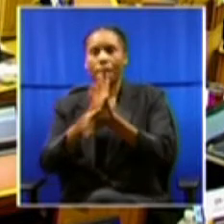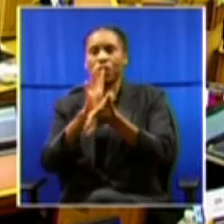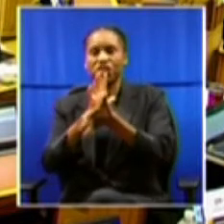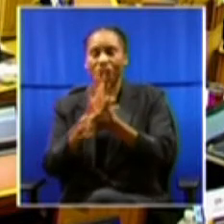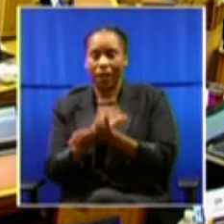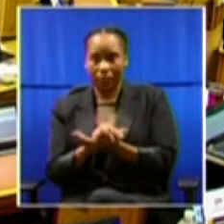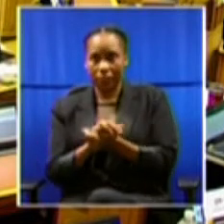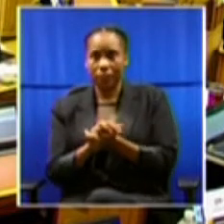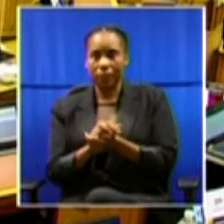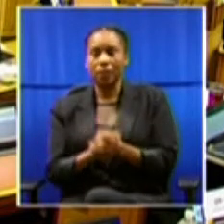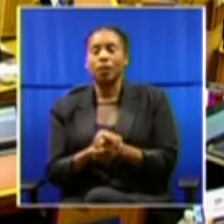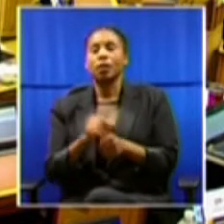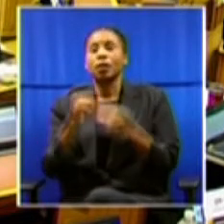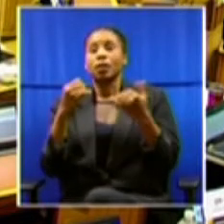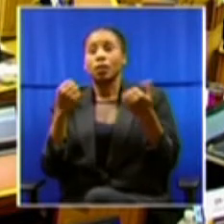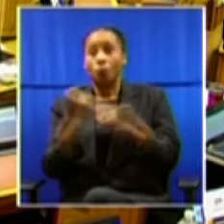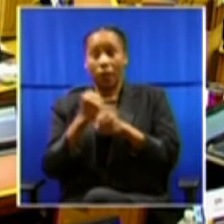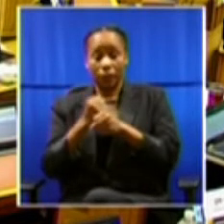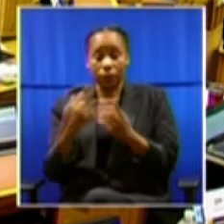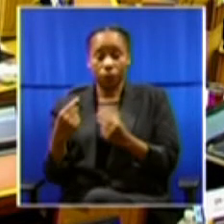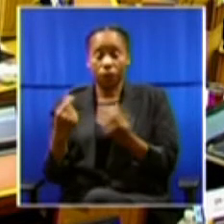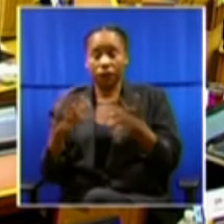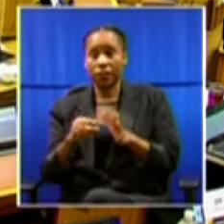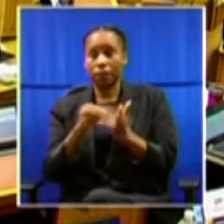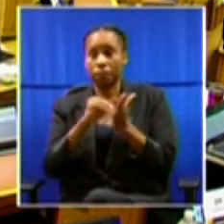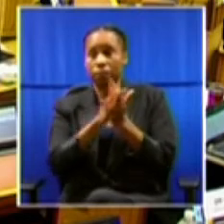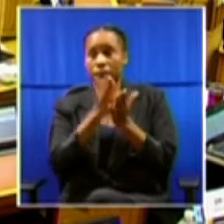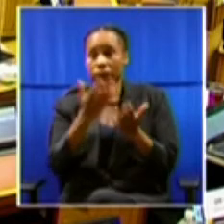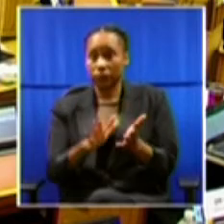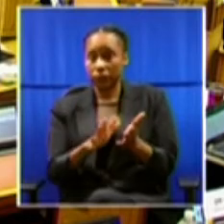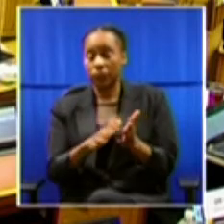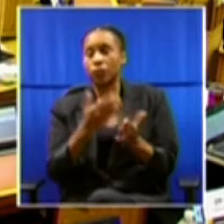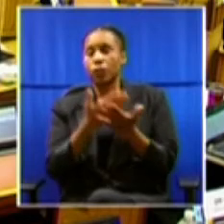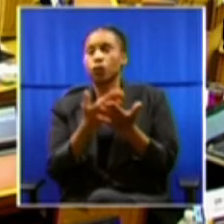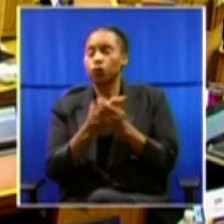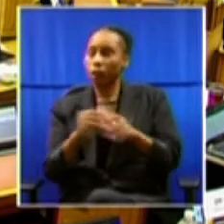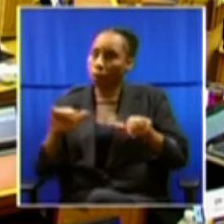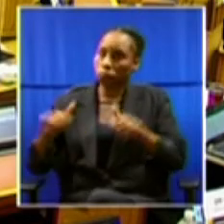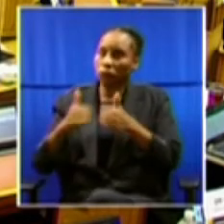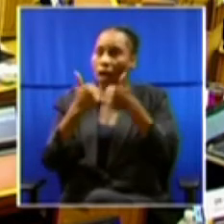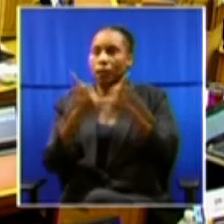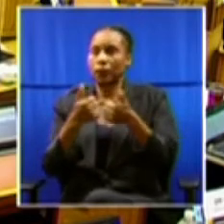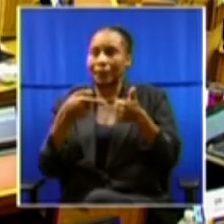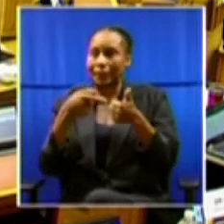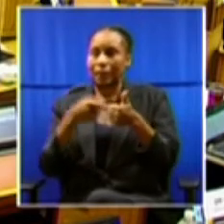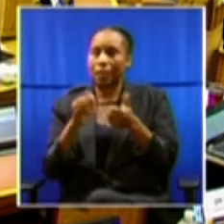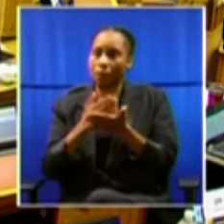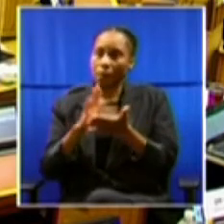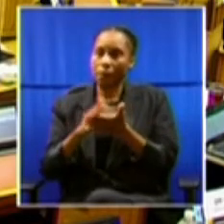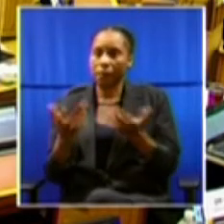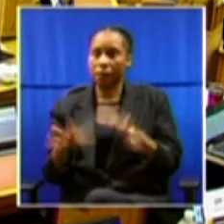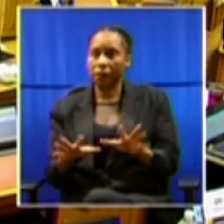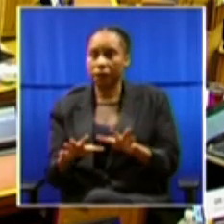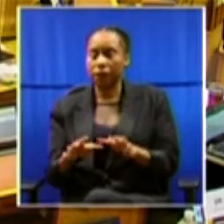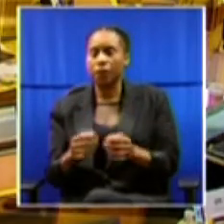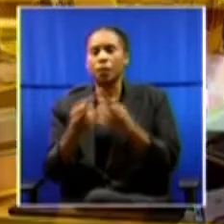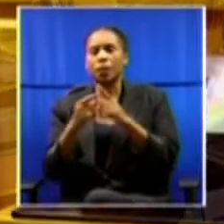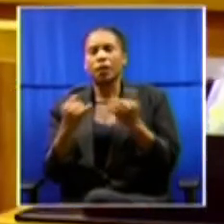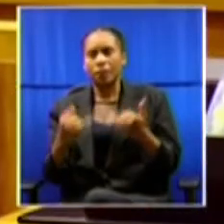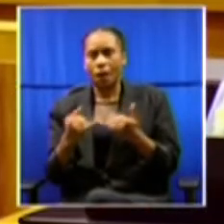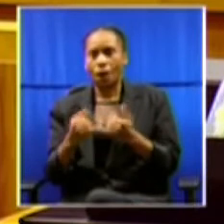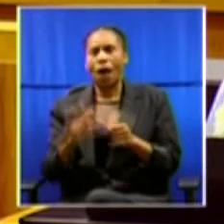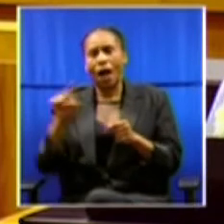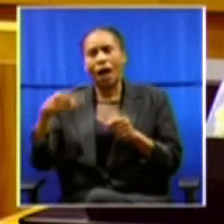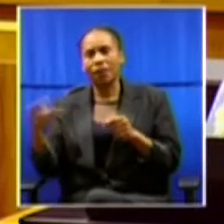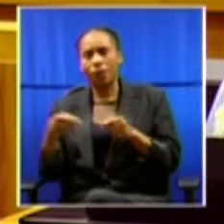and strategies which have been put in place to address this challenge. What are other additional measures in place to deal